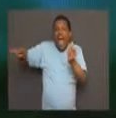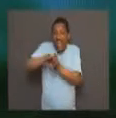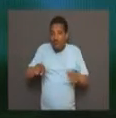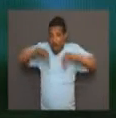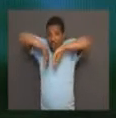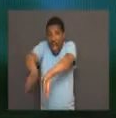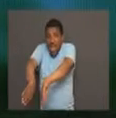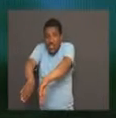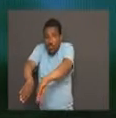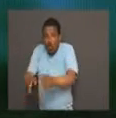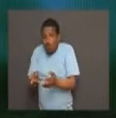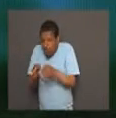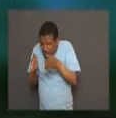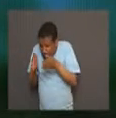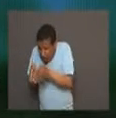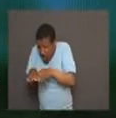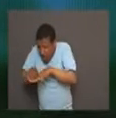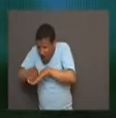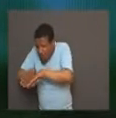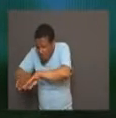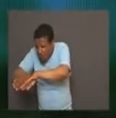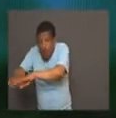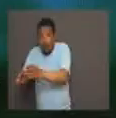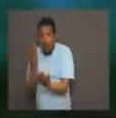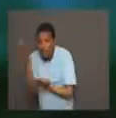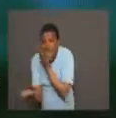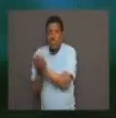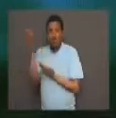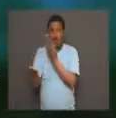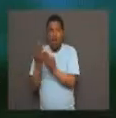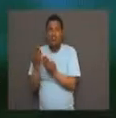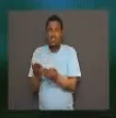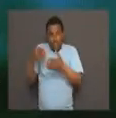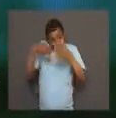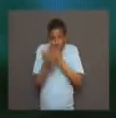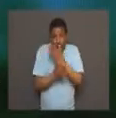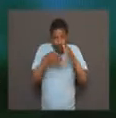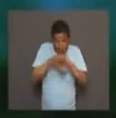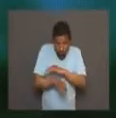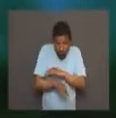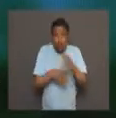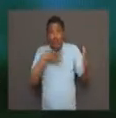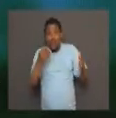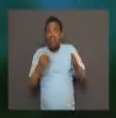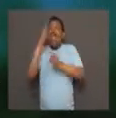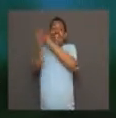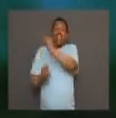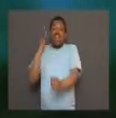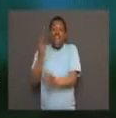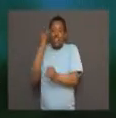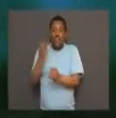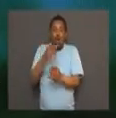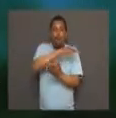valleys and gorges and serve as domestic and